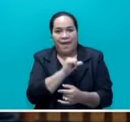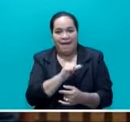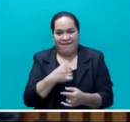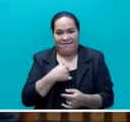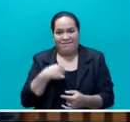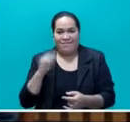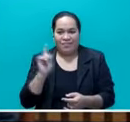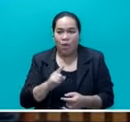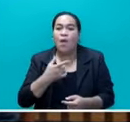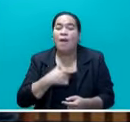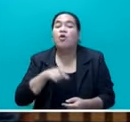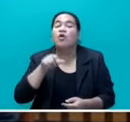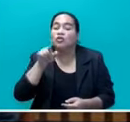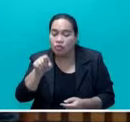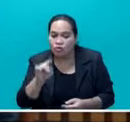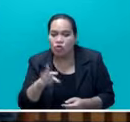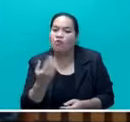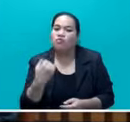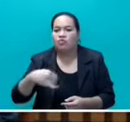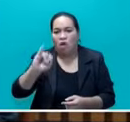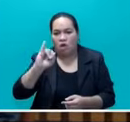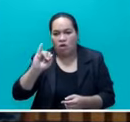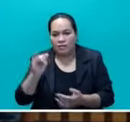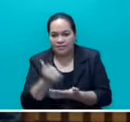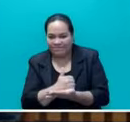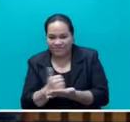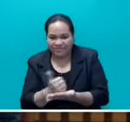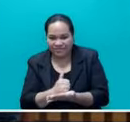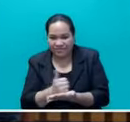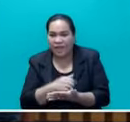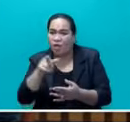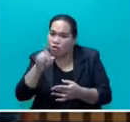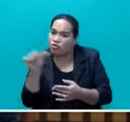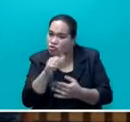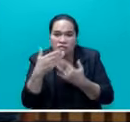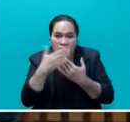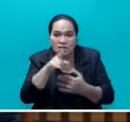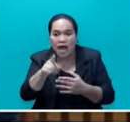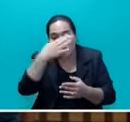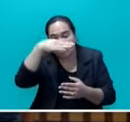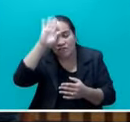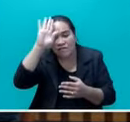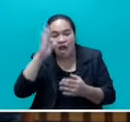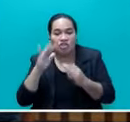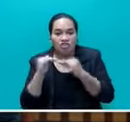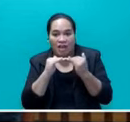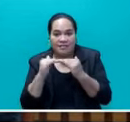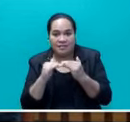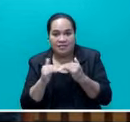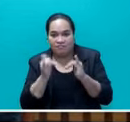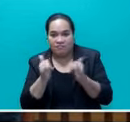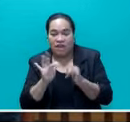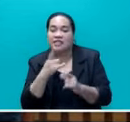of their unlawful and wrongful action as per what the Chief Justice said. And the